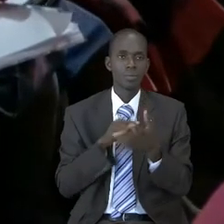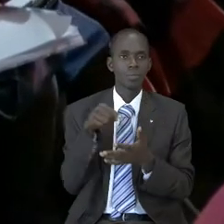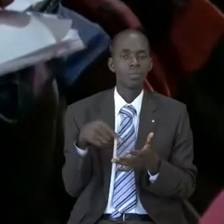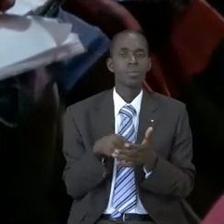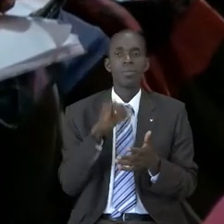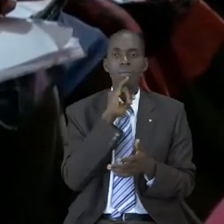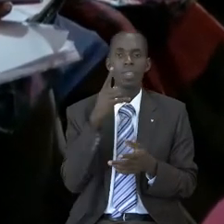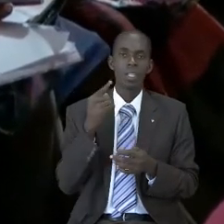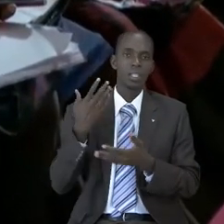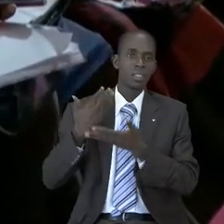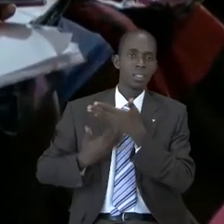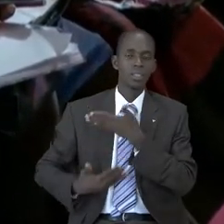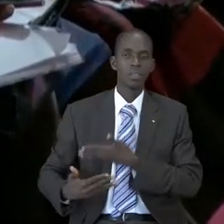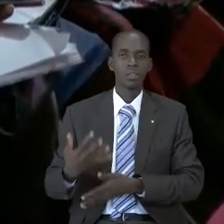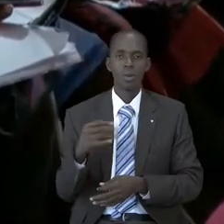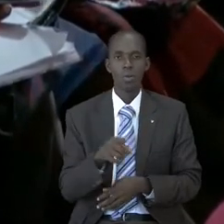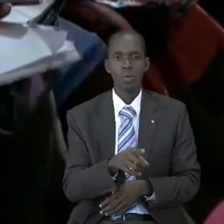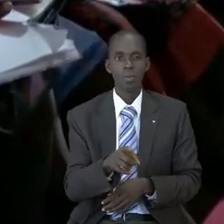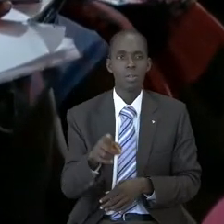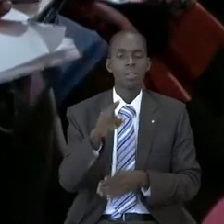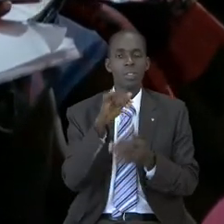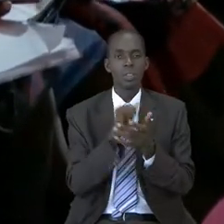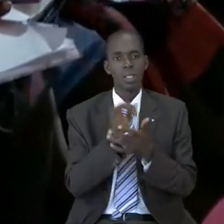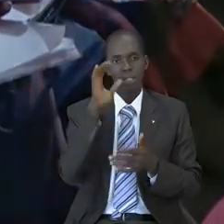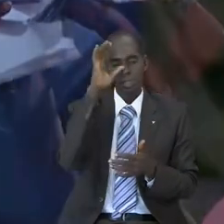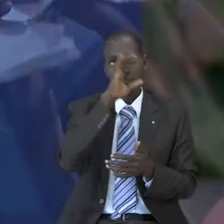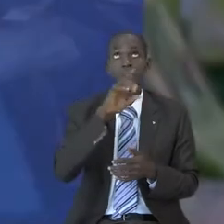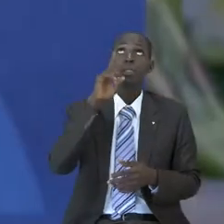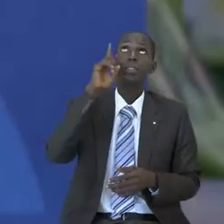is the generation of them